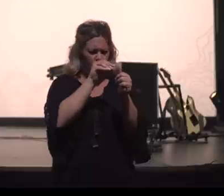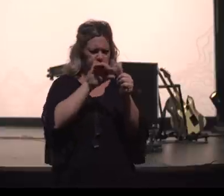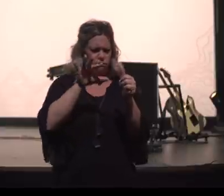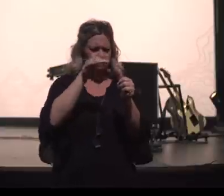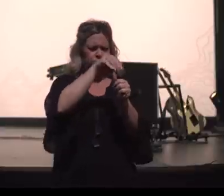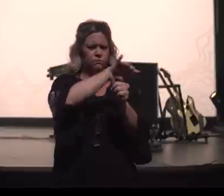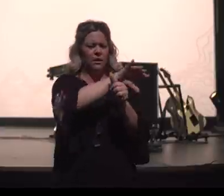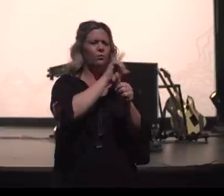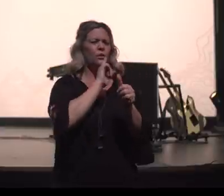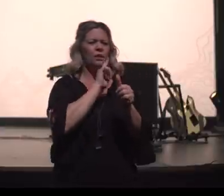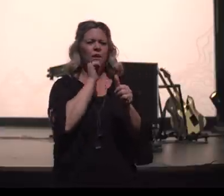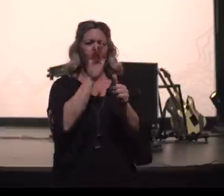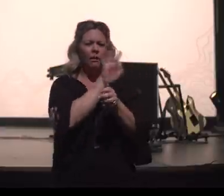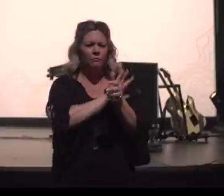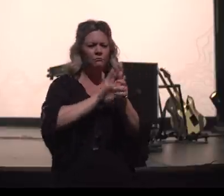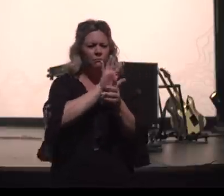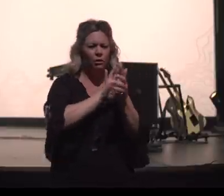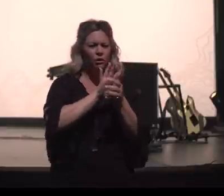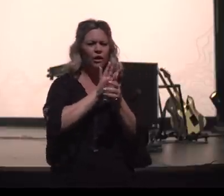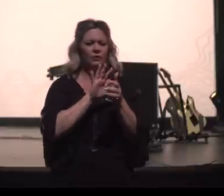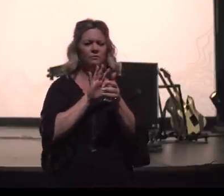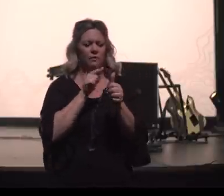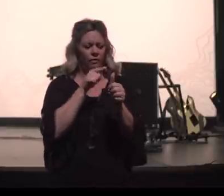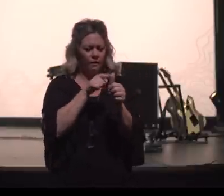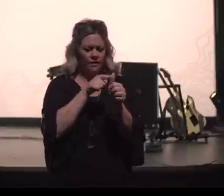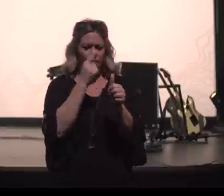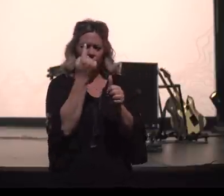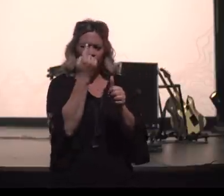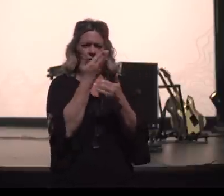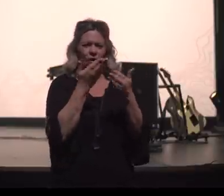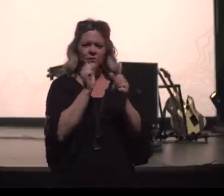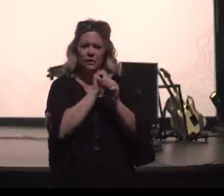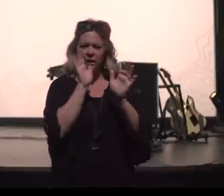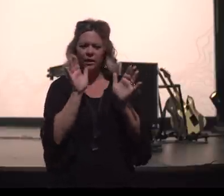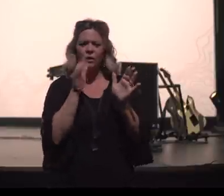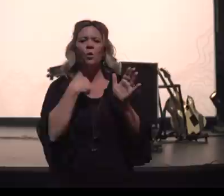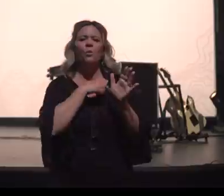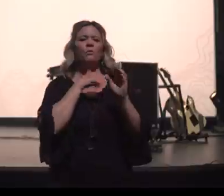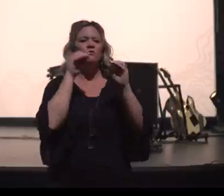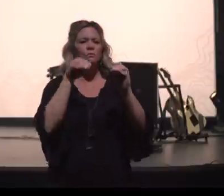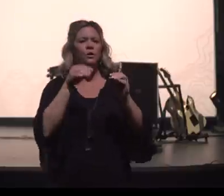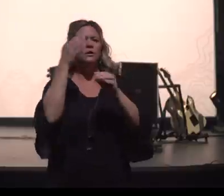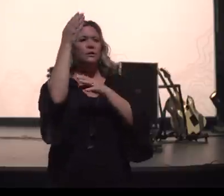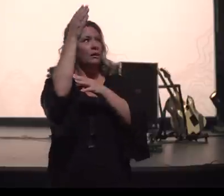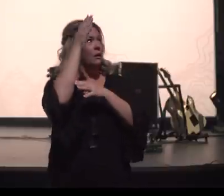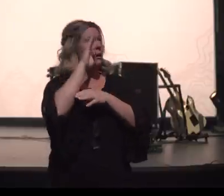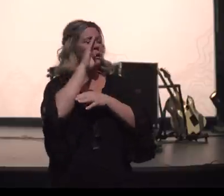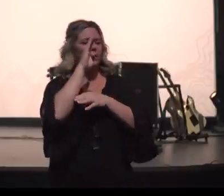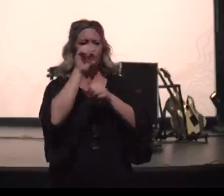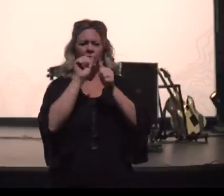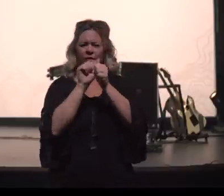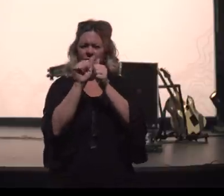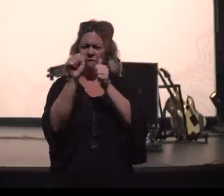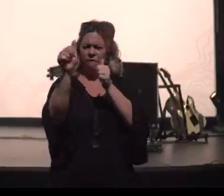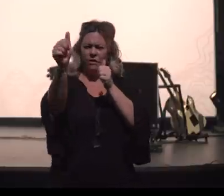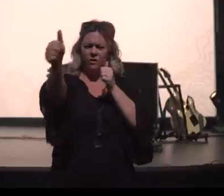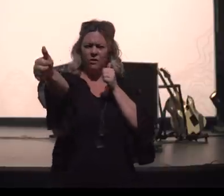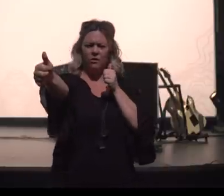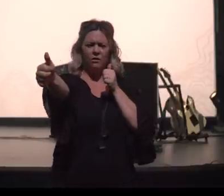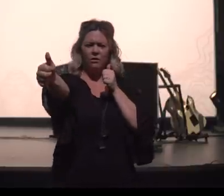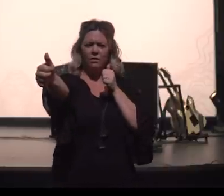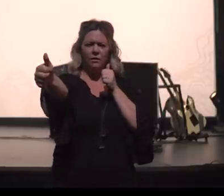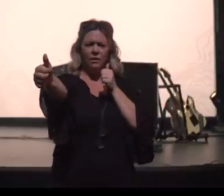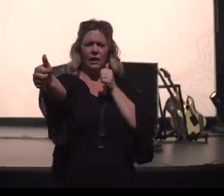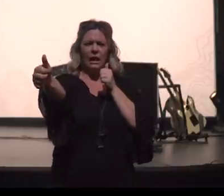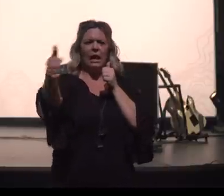and gradually more unclear. So what have some of us done? We've put God way out here. And